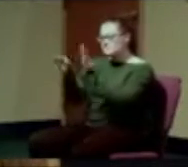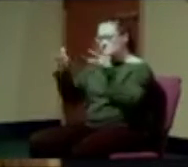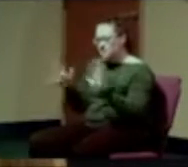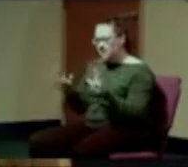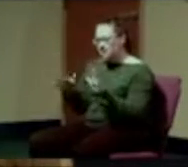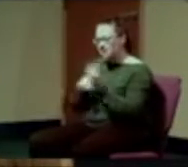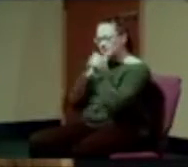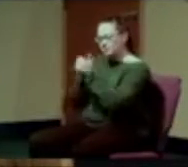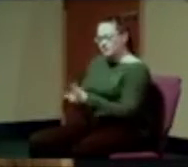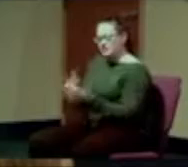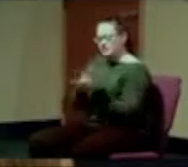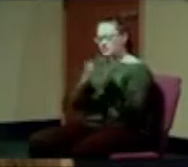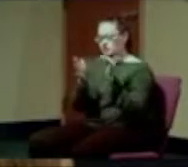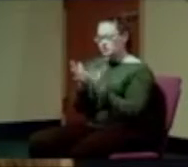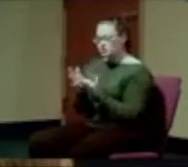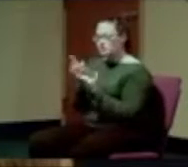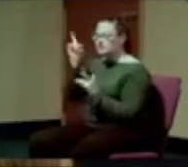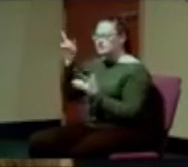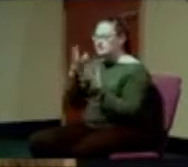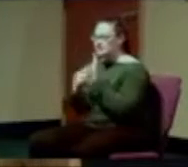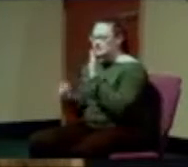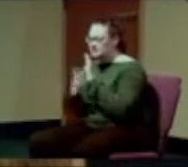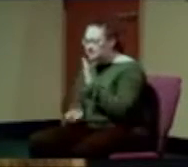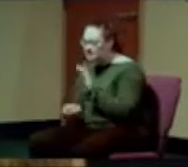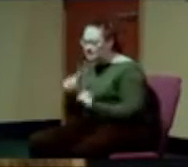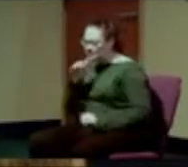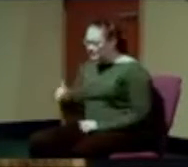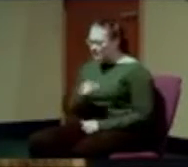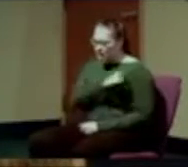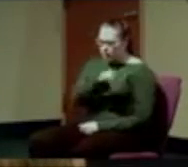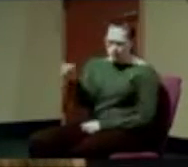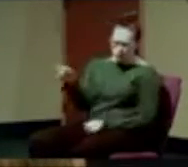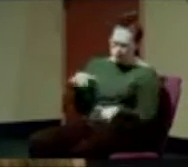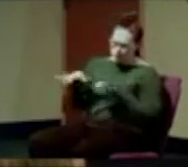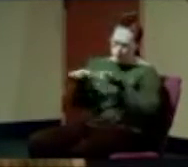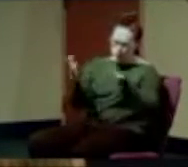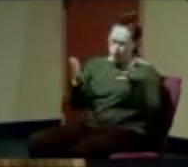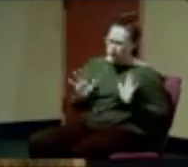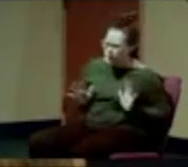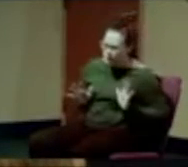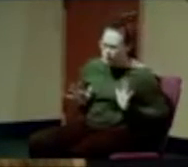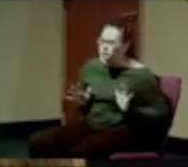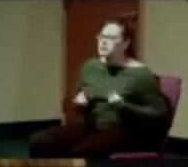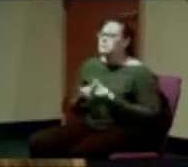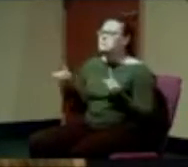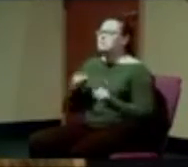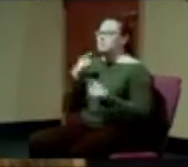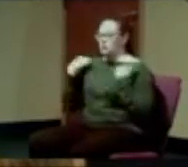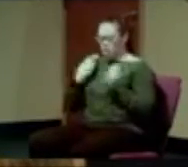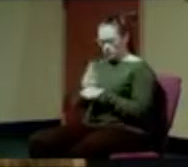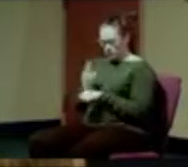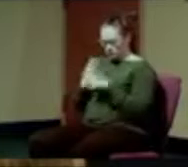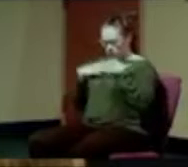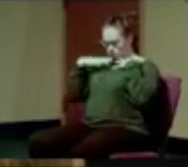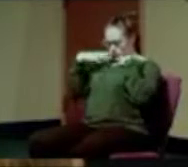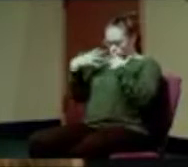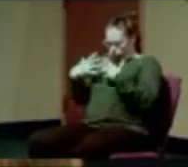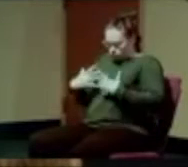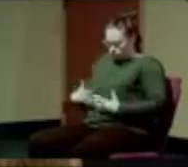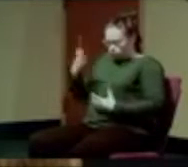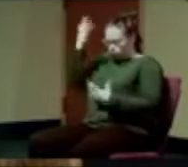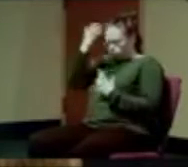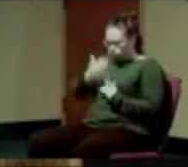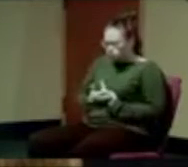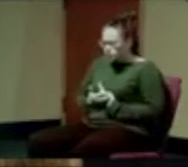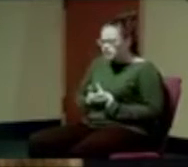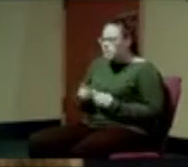did and not what you do. So it's not a work that we have to do where we bear our sin, where we wear it on the outside. We understand that God